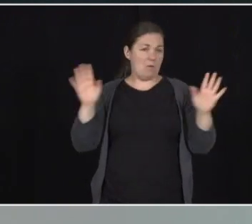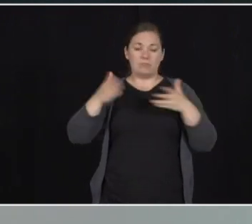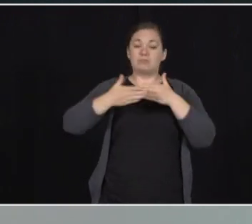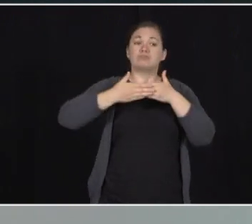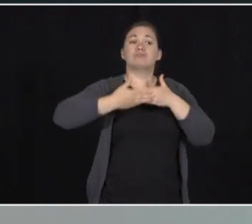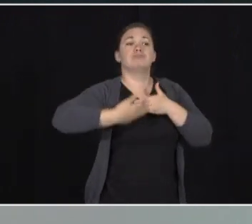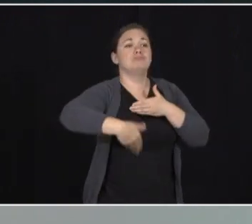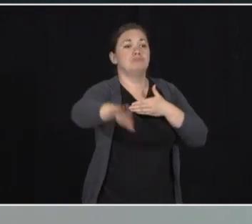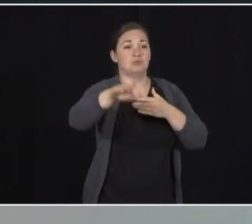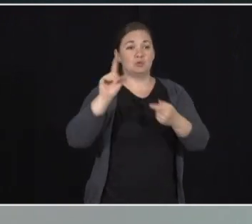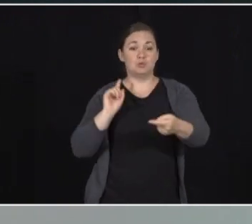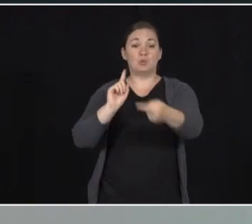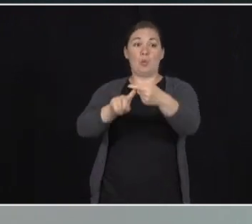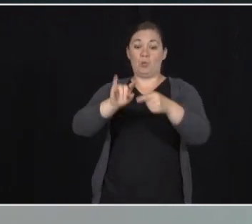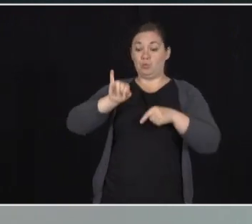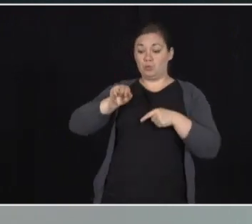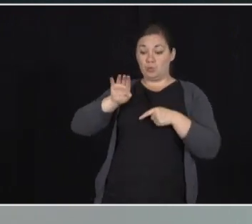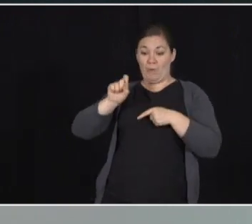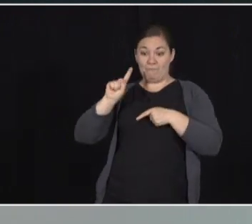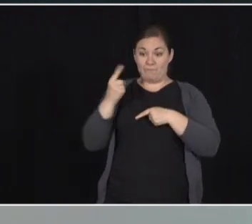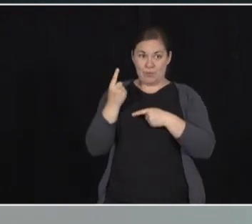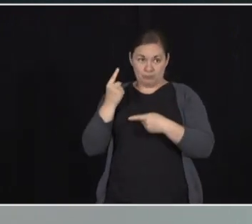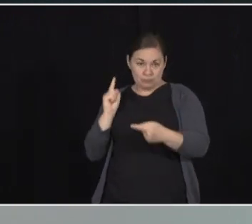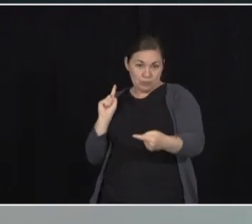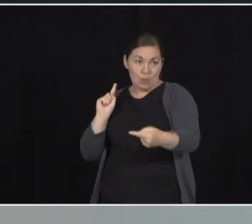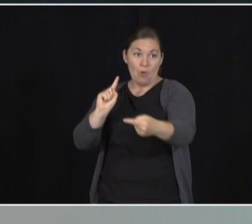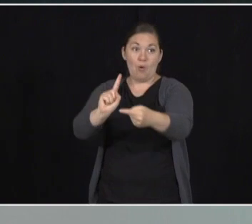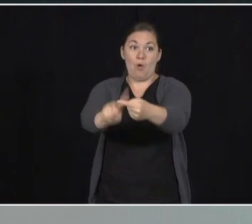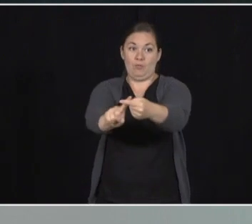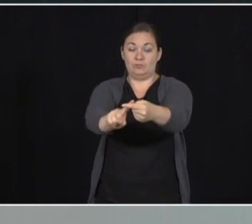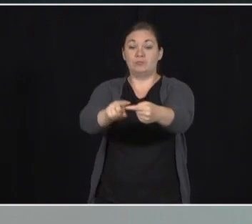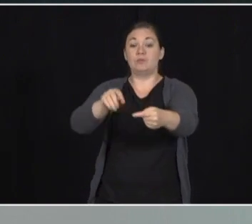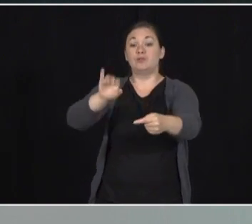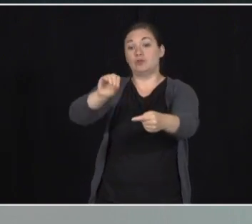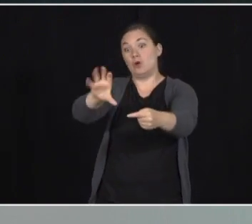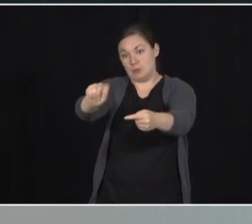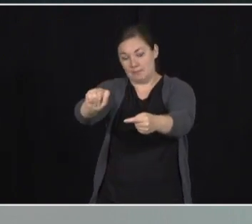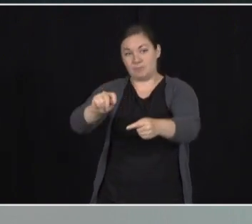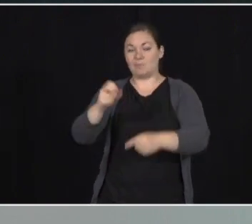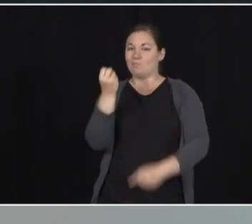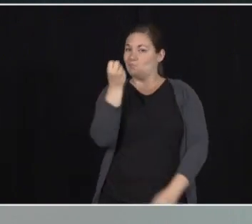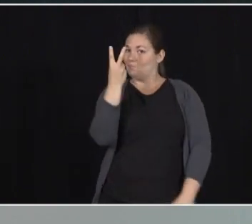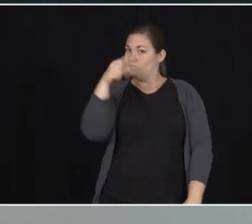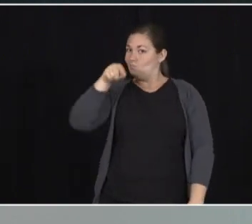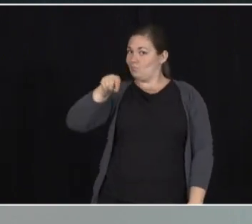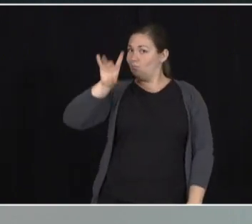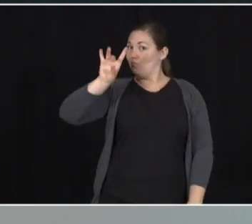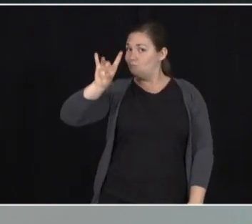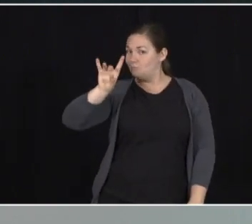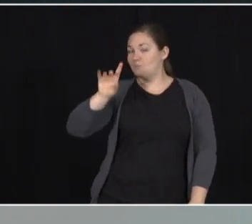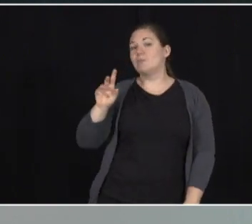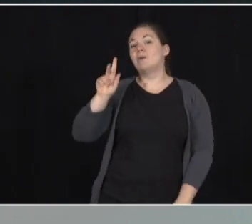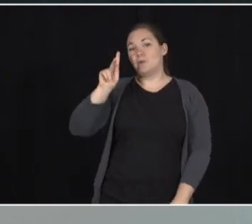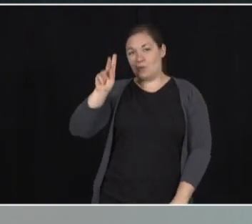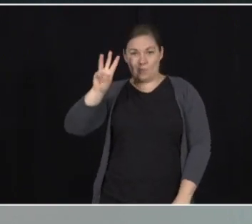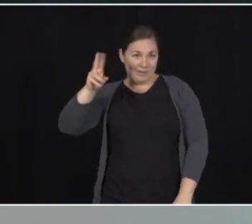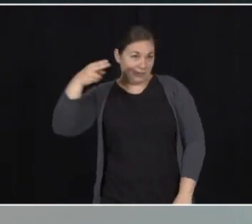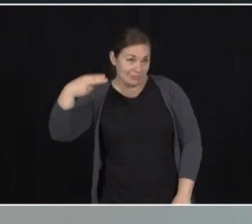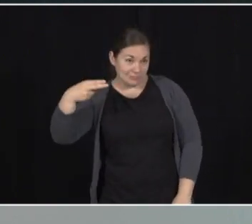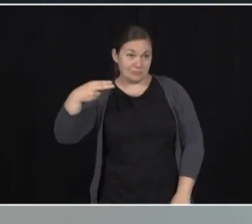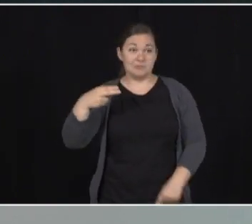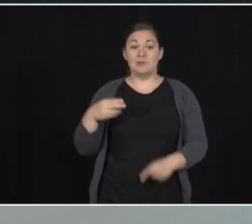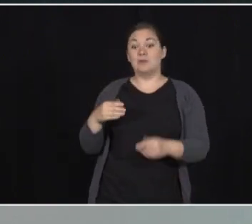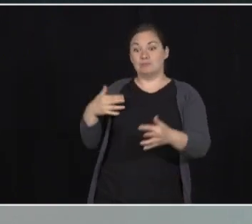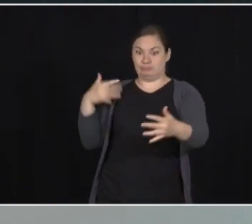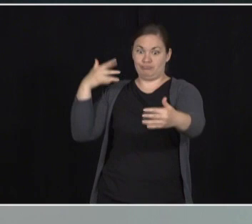be billed at a flat rate of 12.8 cents from June 1st to October 31st, 2020. Call